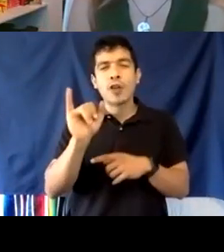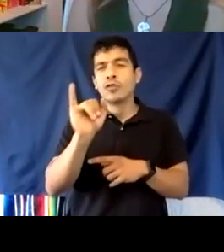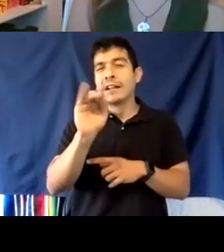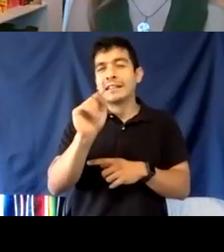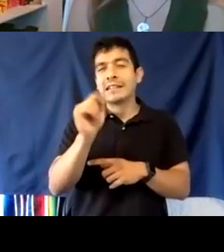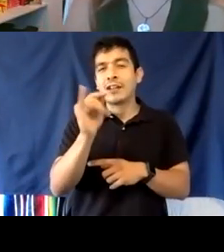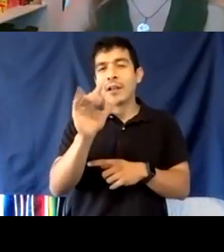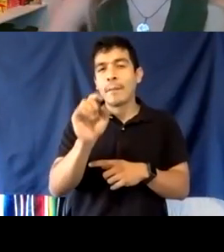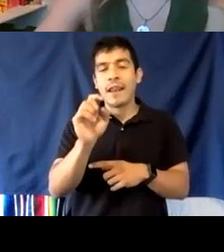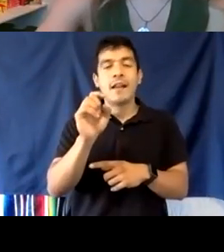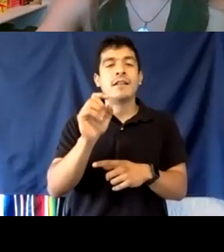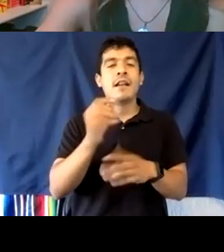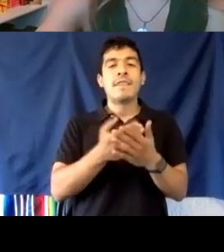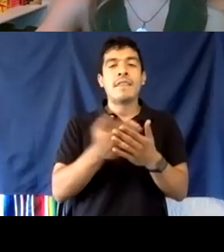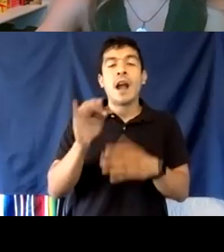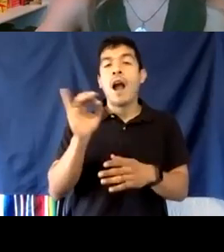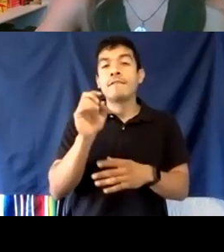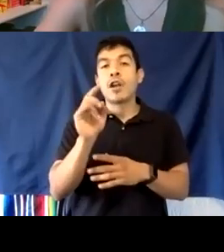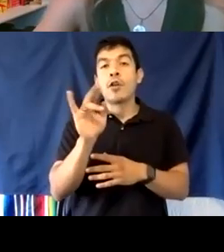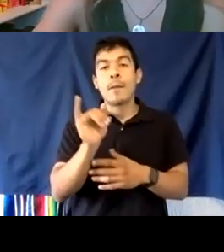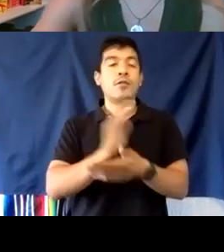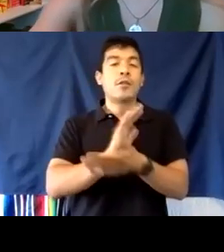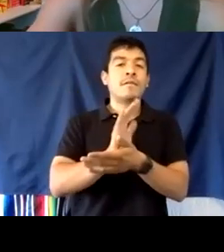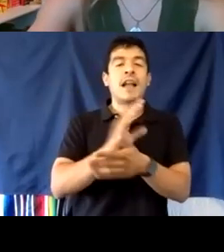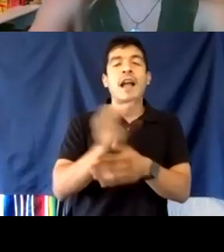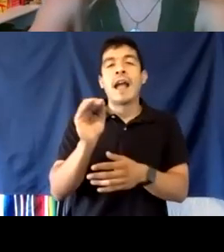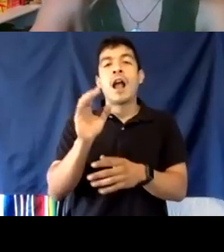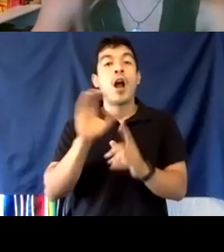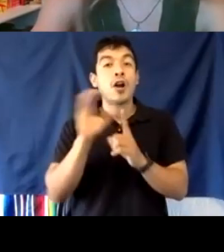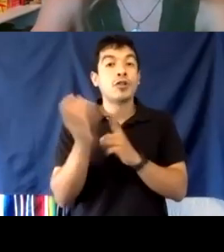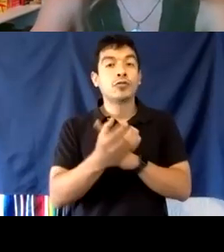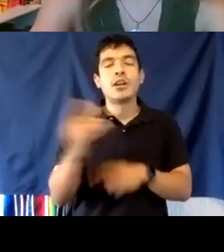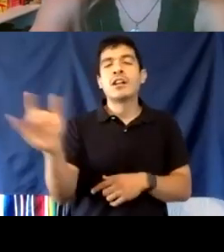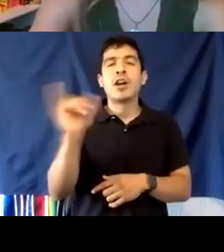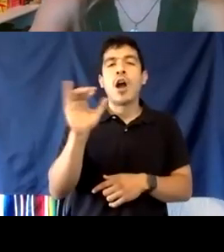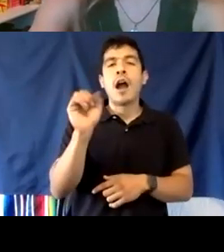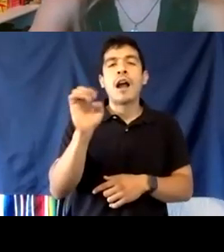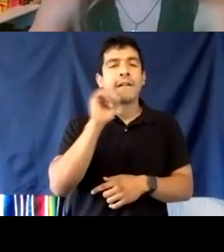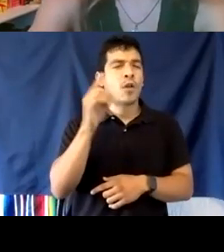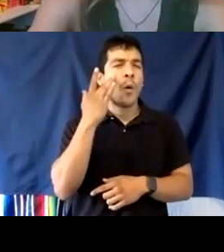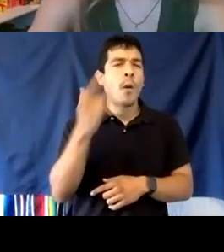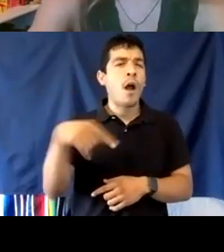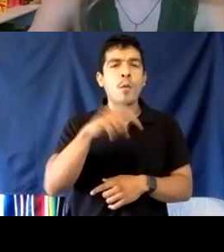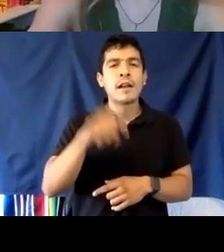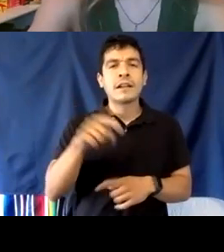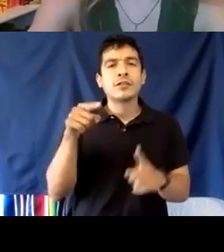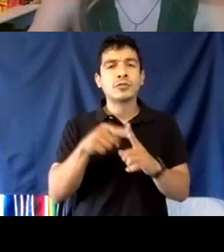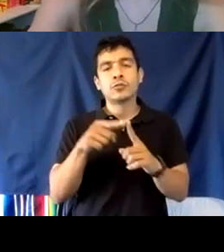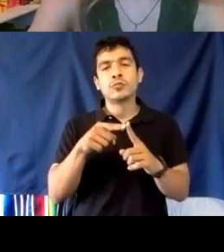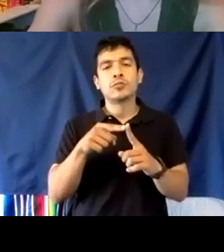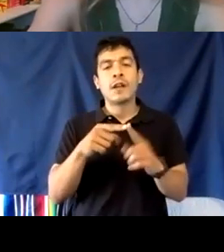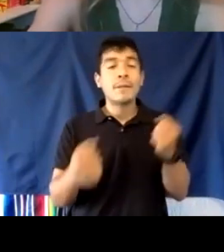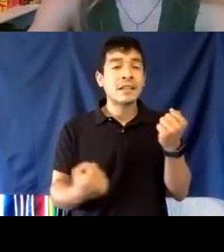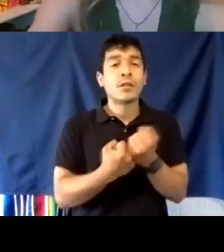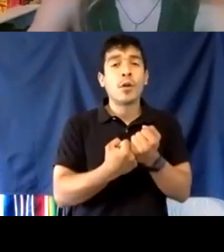of documentary filmmaking and of cinema and culture, right? And I think that they're also the case for why we need to be